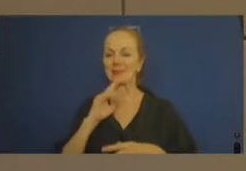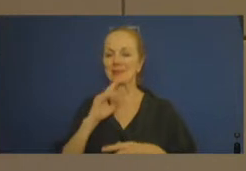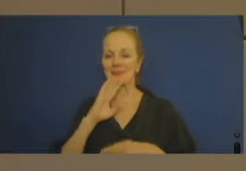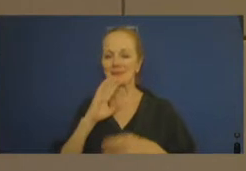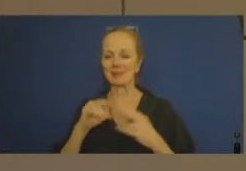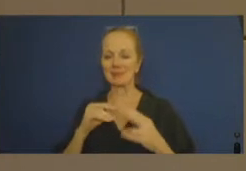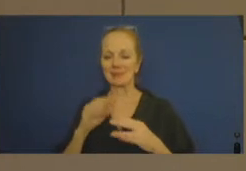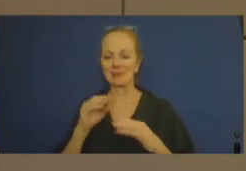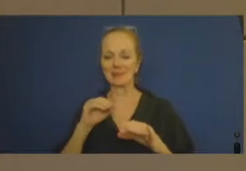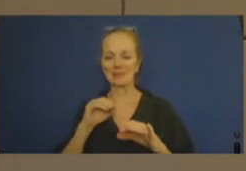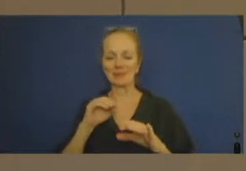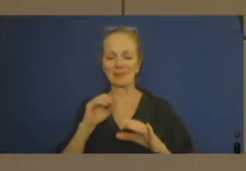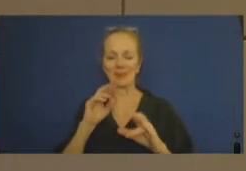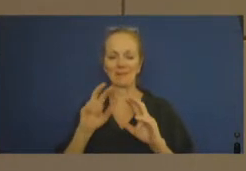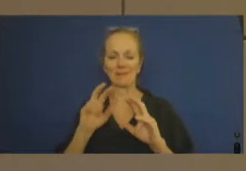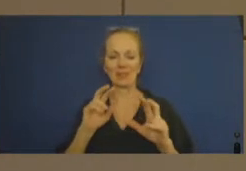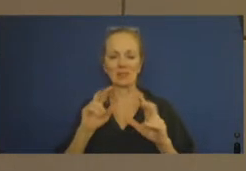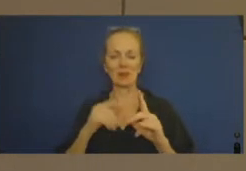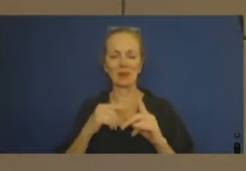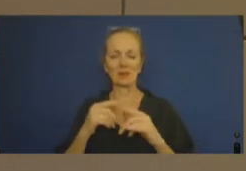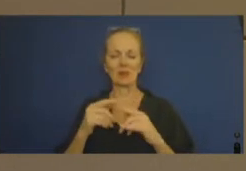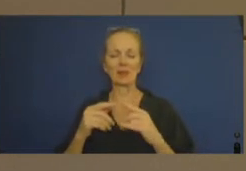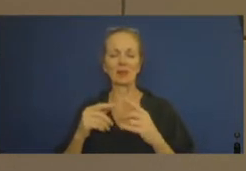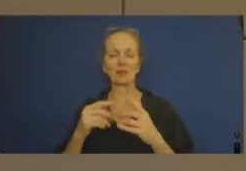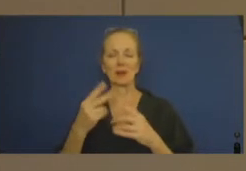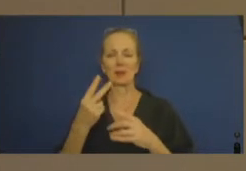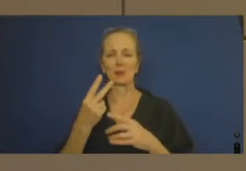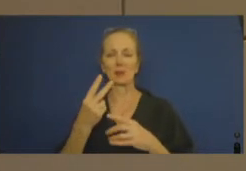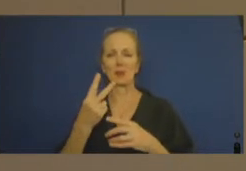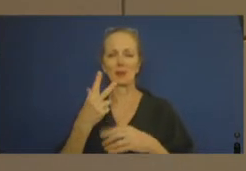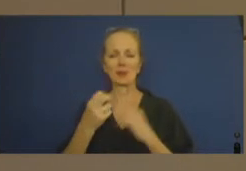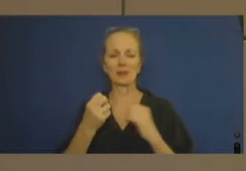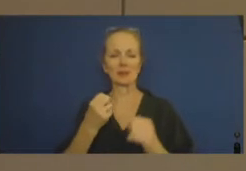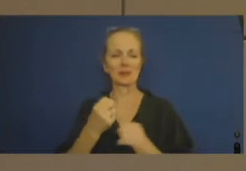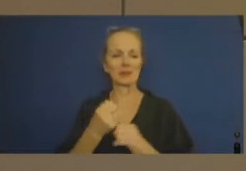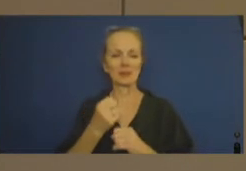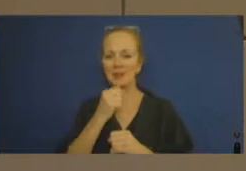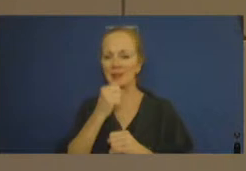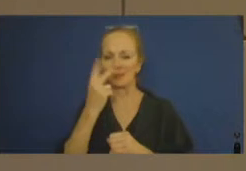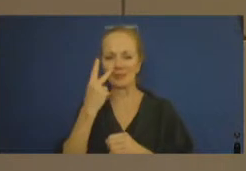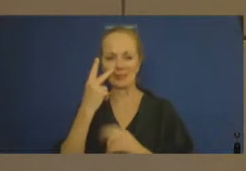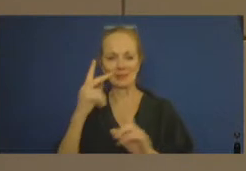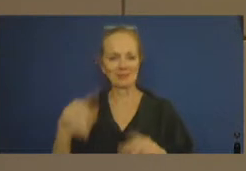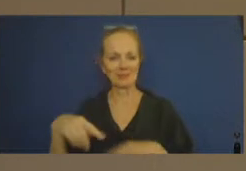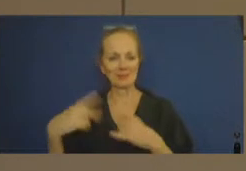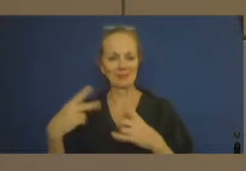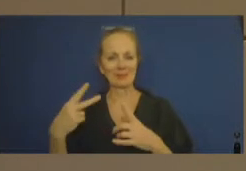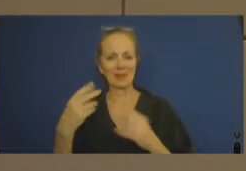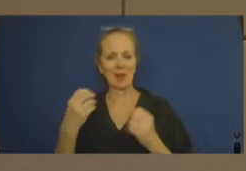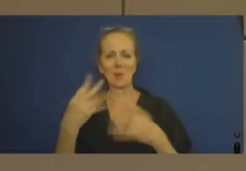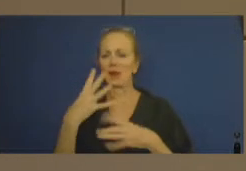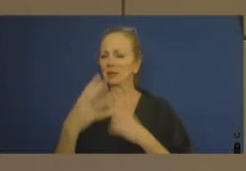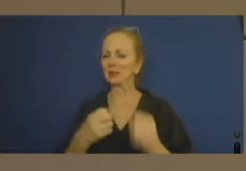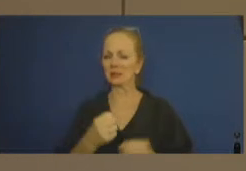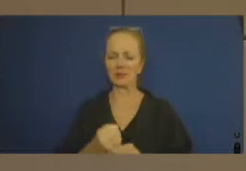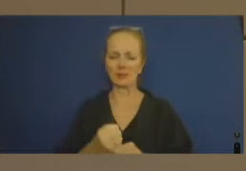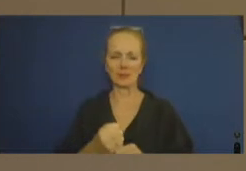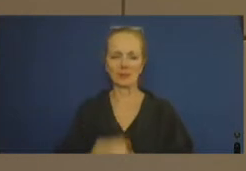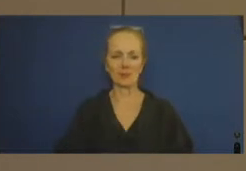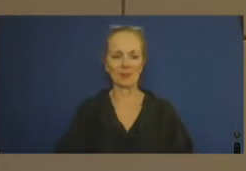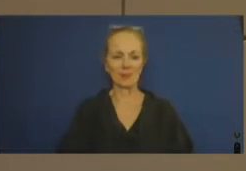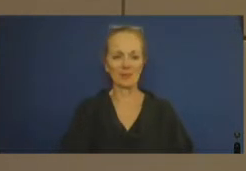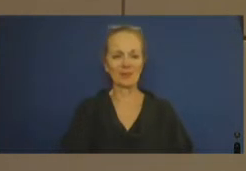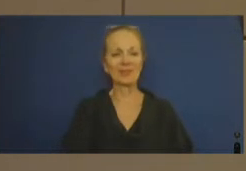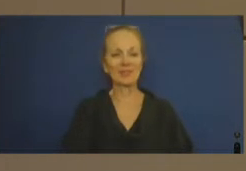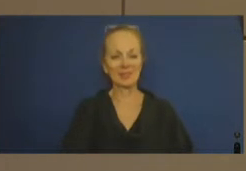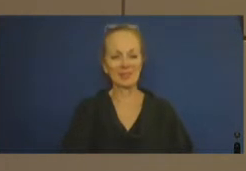investment come in past 2 to 3 years that she hasn't seen in decades. So this is an